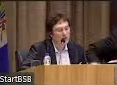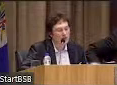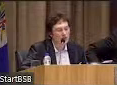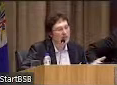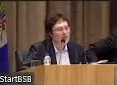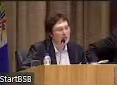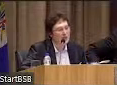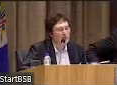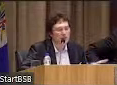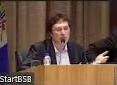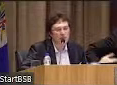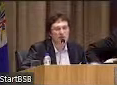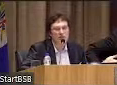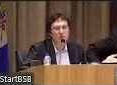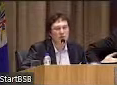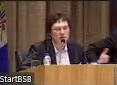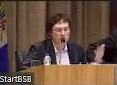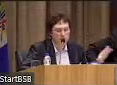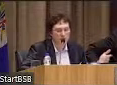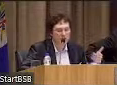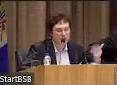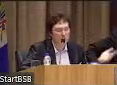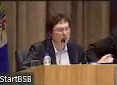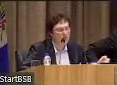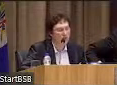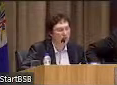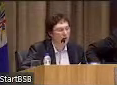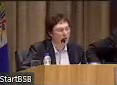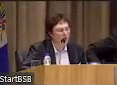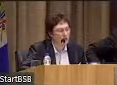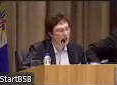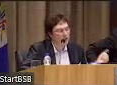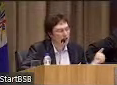10,000 whatever. So 10,000